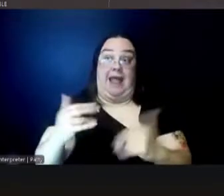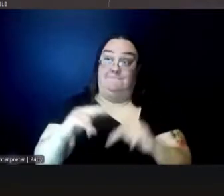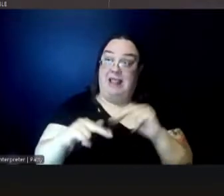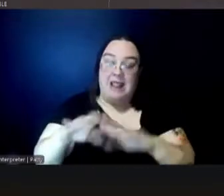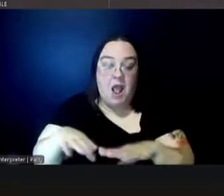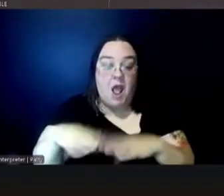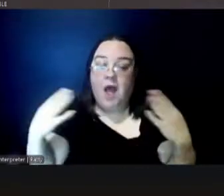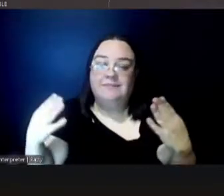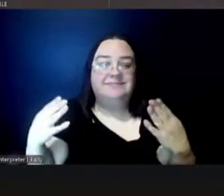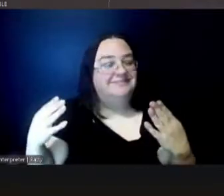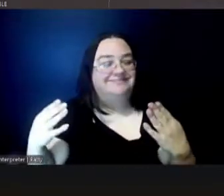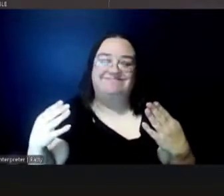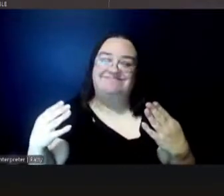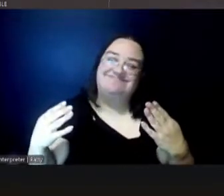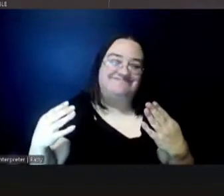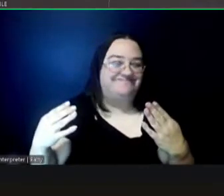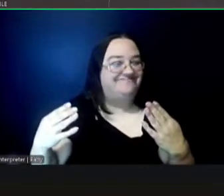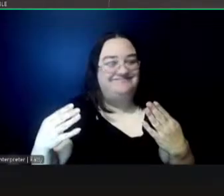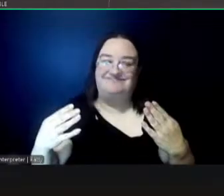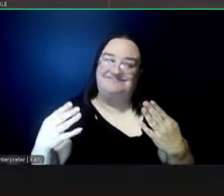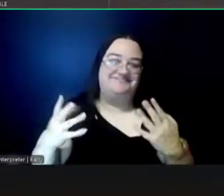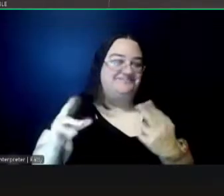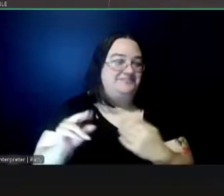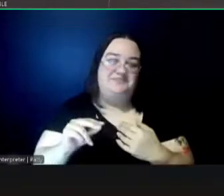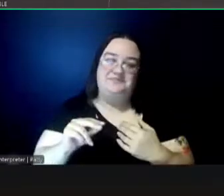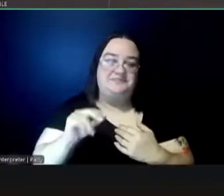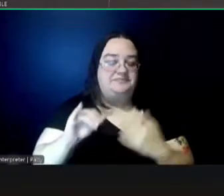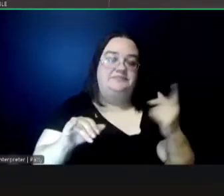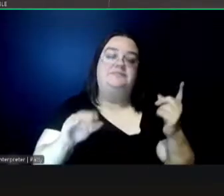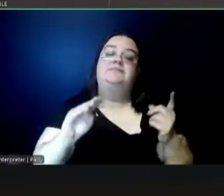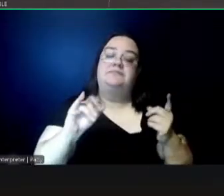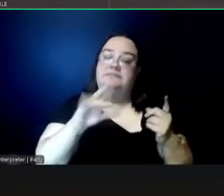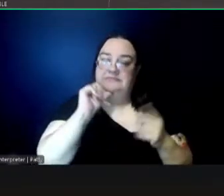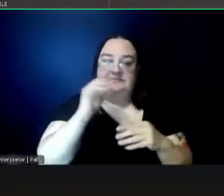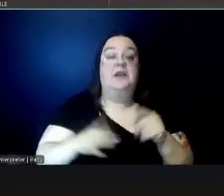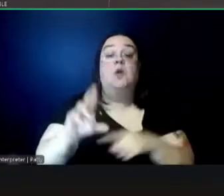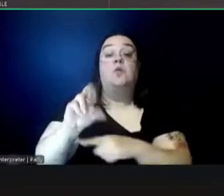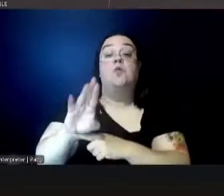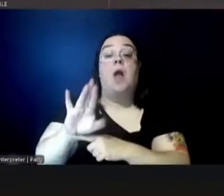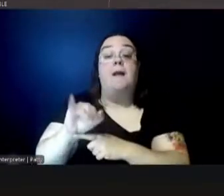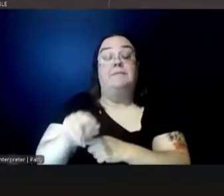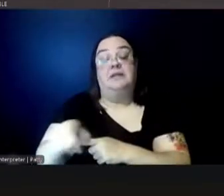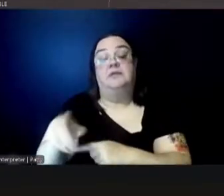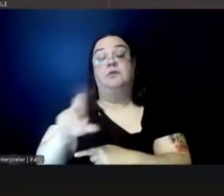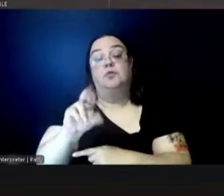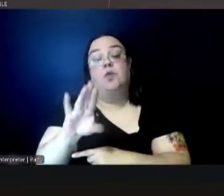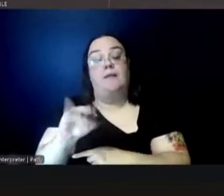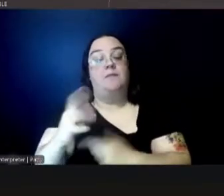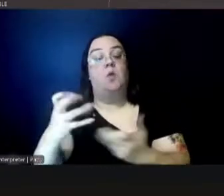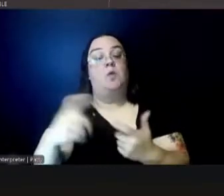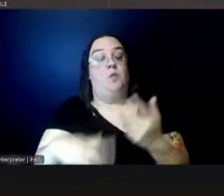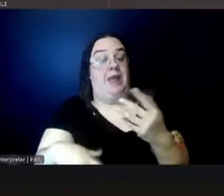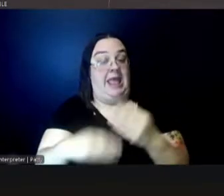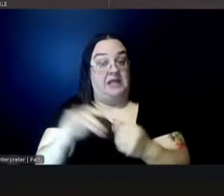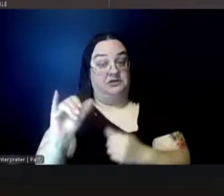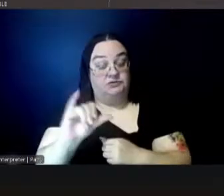not the vibe. Not the end of the story. Robin? Yeah, I also just want to add